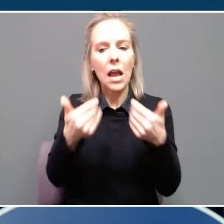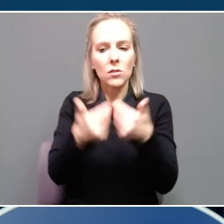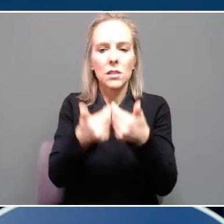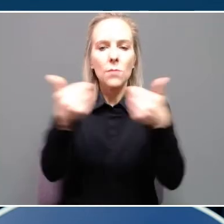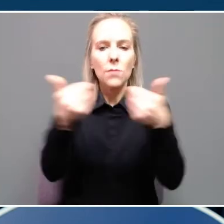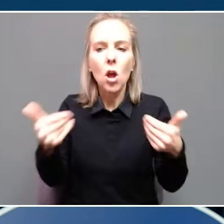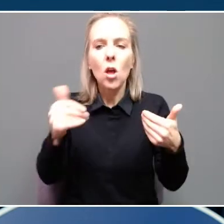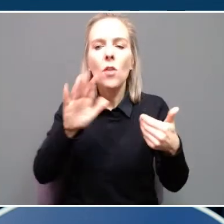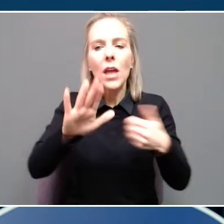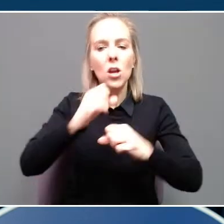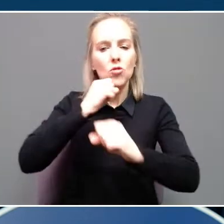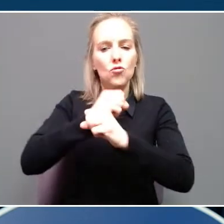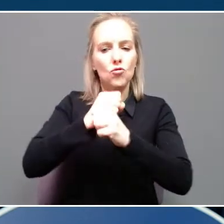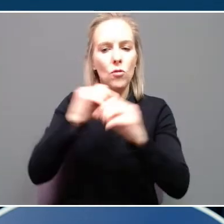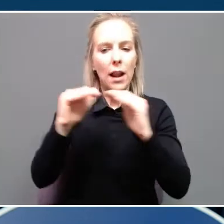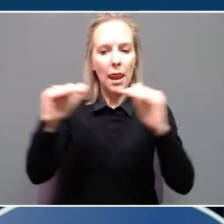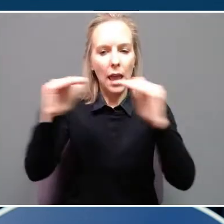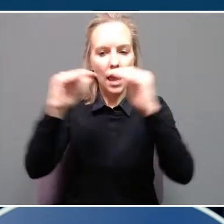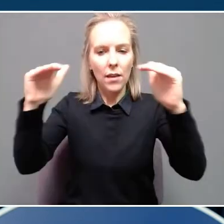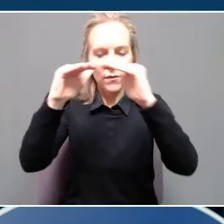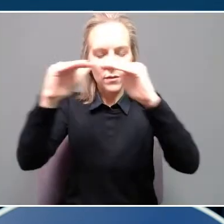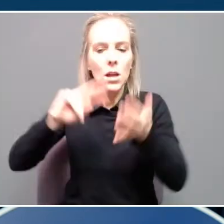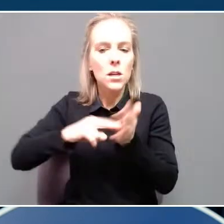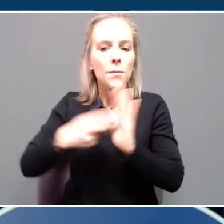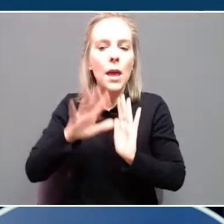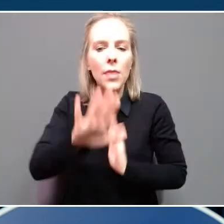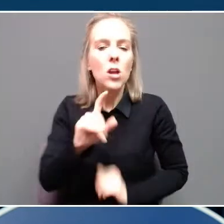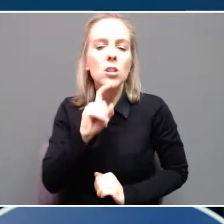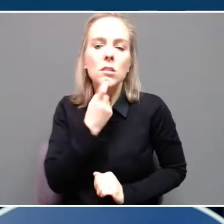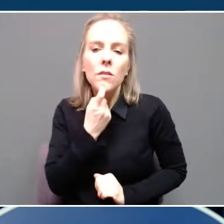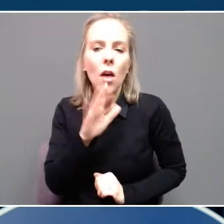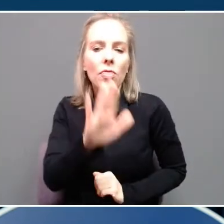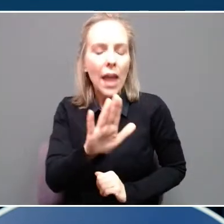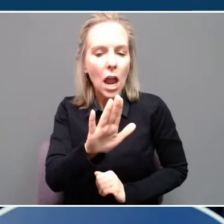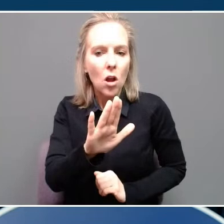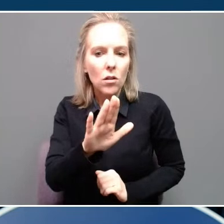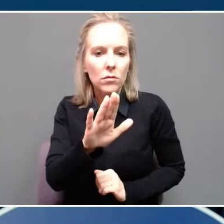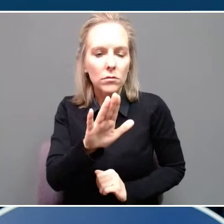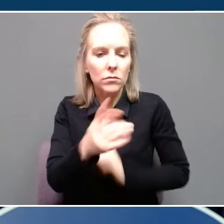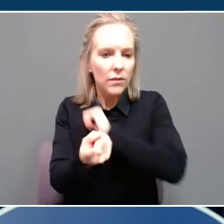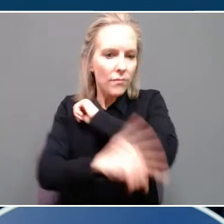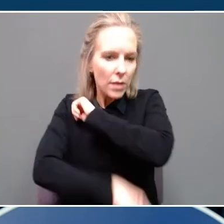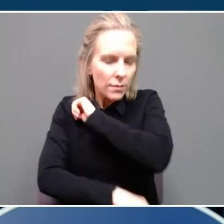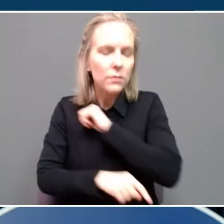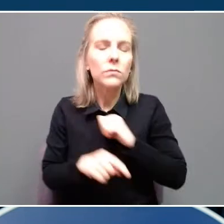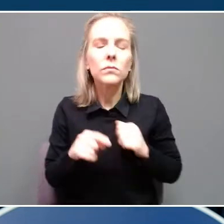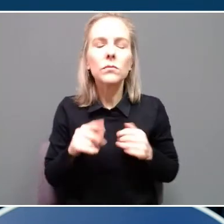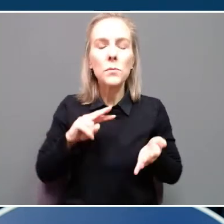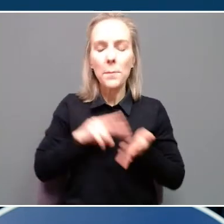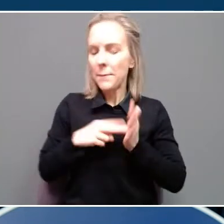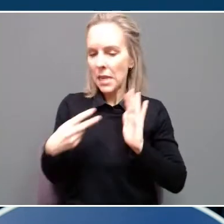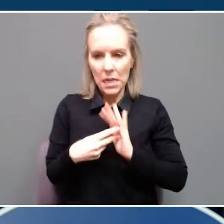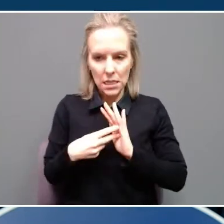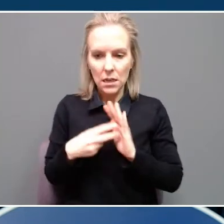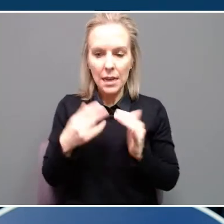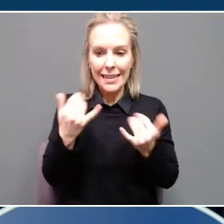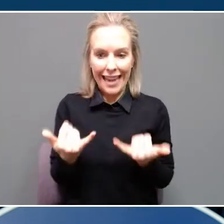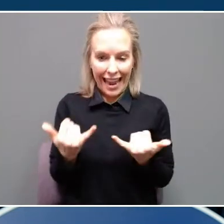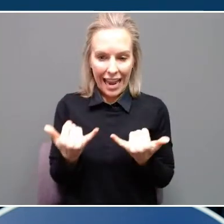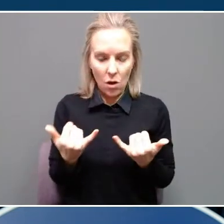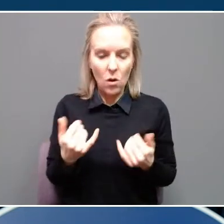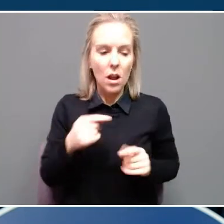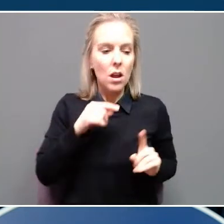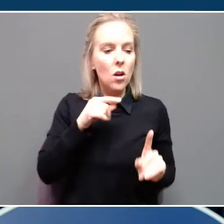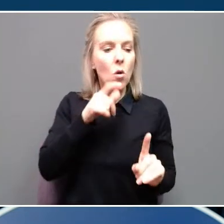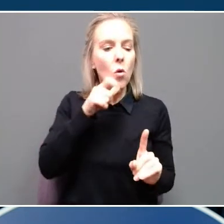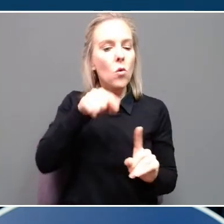on the severity of their offense. What that means is we no longer have a facility where somebody who's been charged with